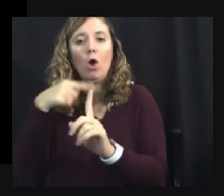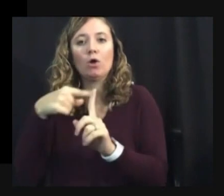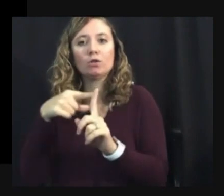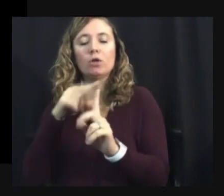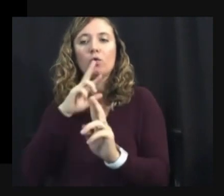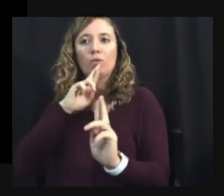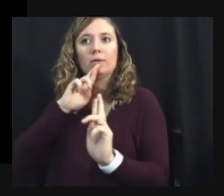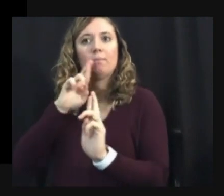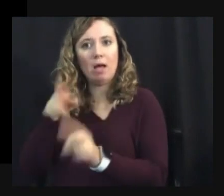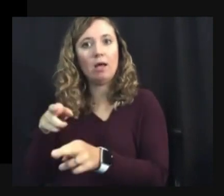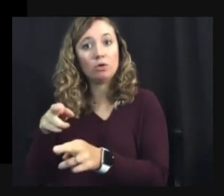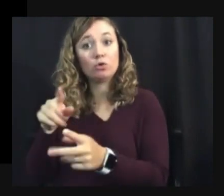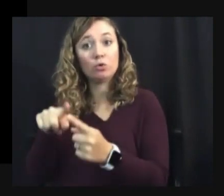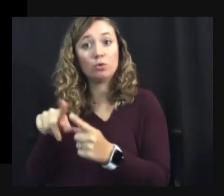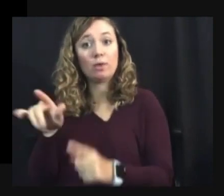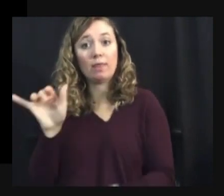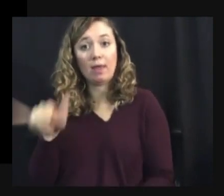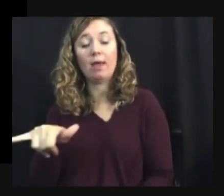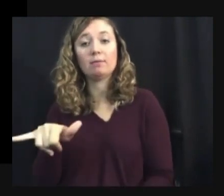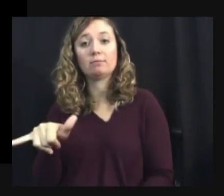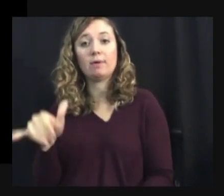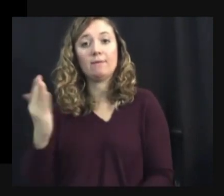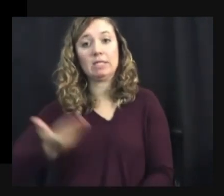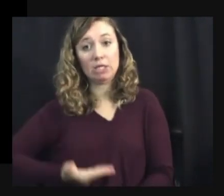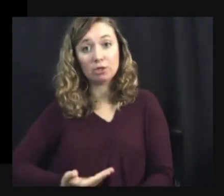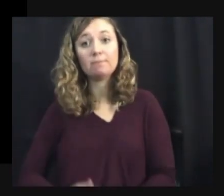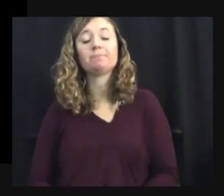to it. Okay. And it is